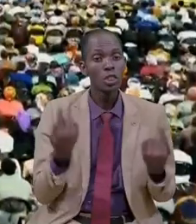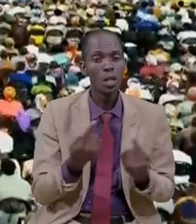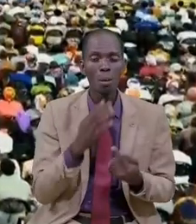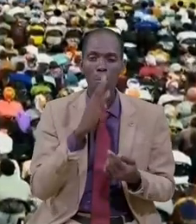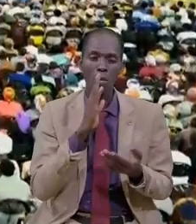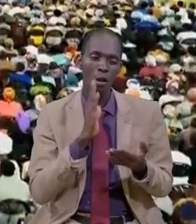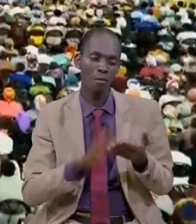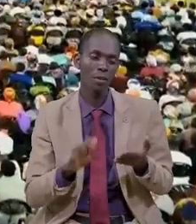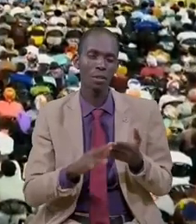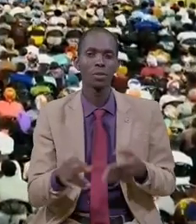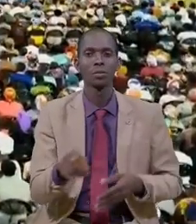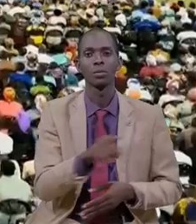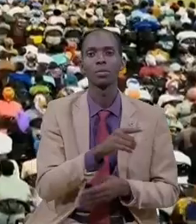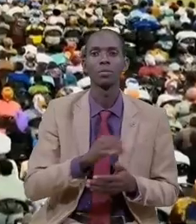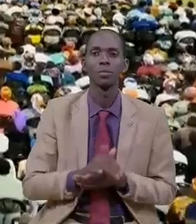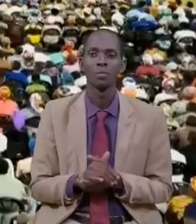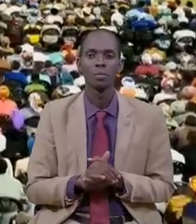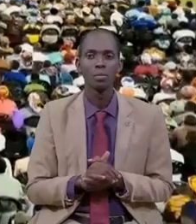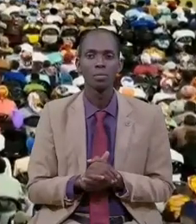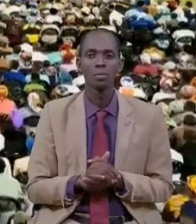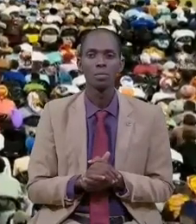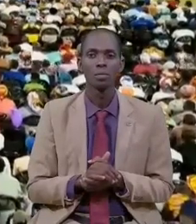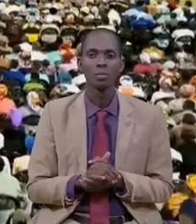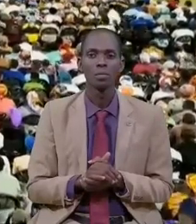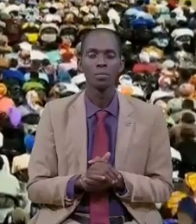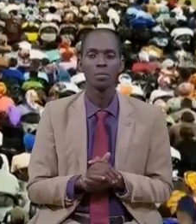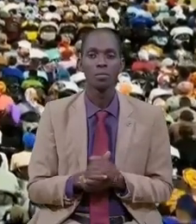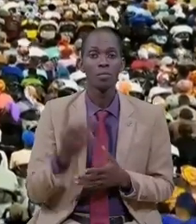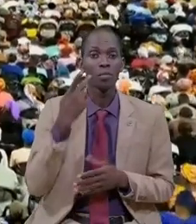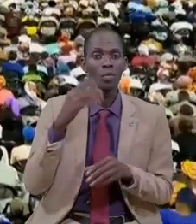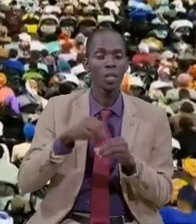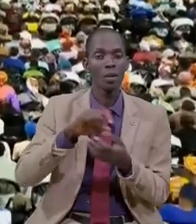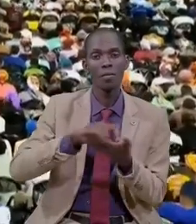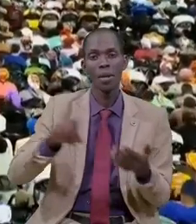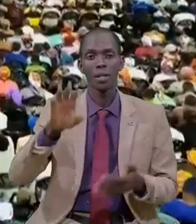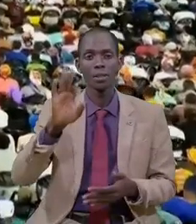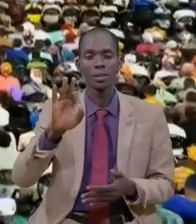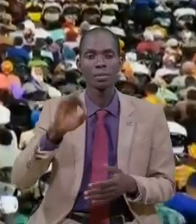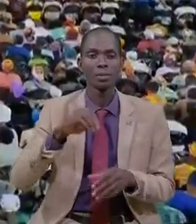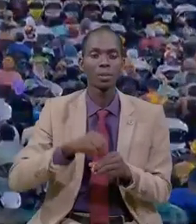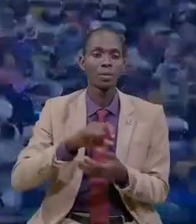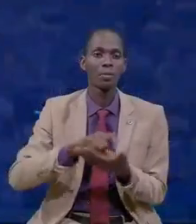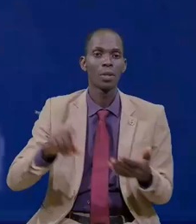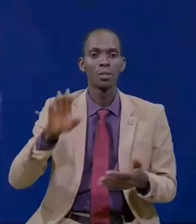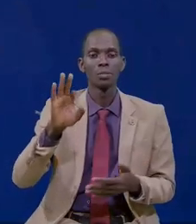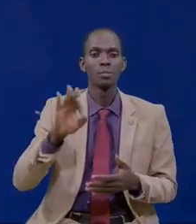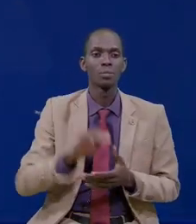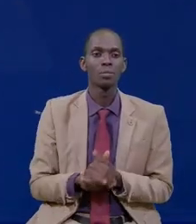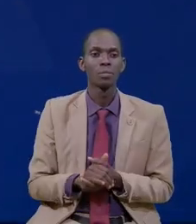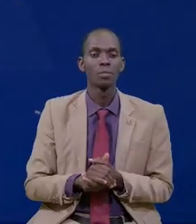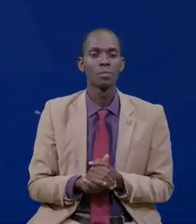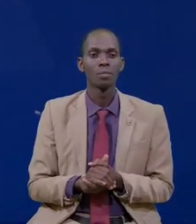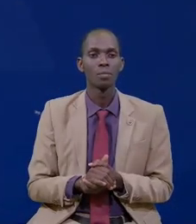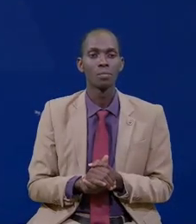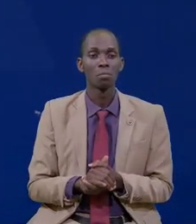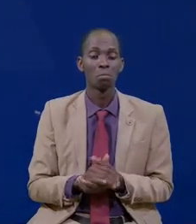que tes péchés te soient pardonnés. Look at verse 9. Verset 9. In verse 9, whether